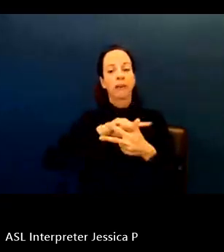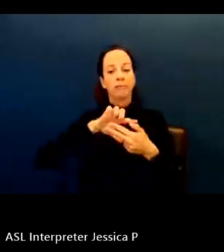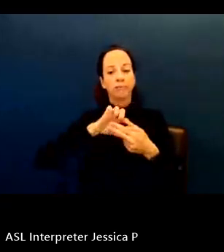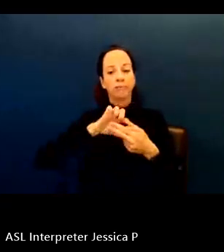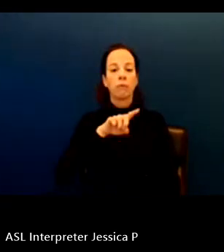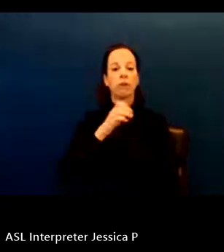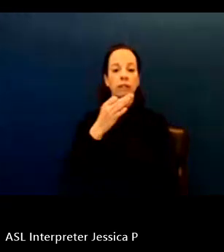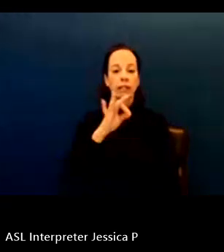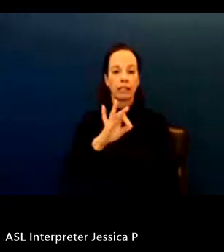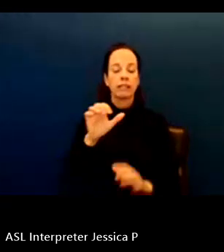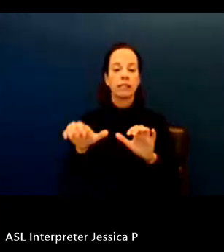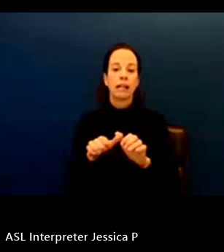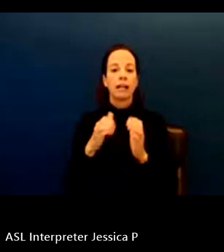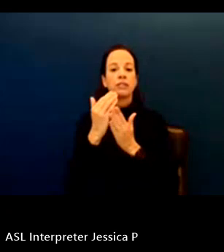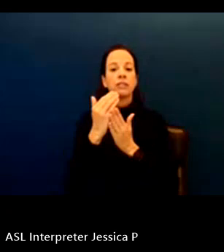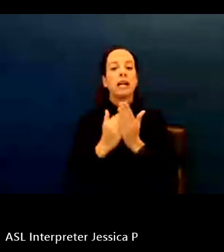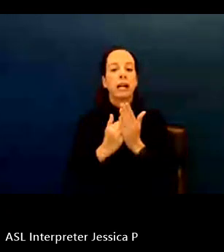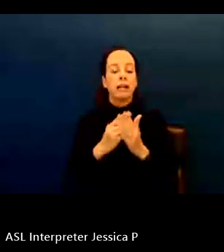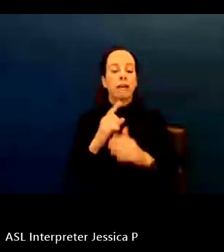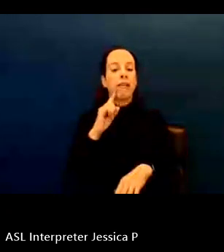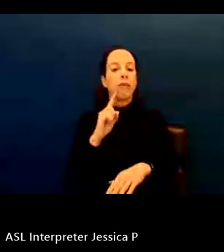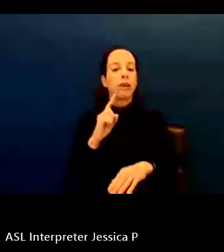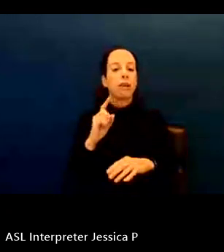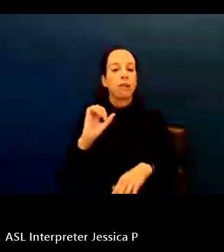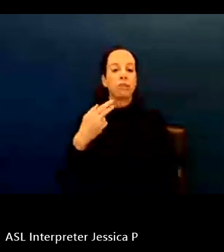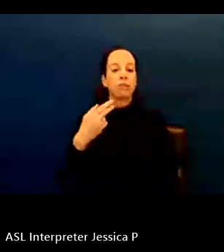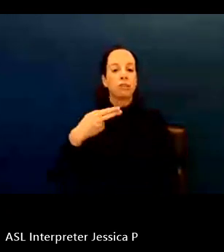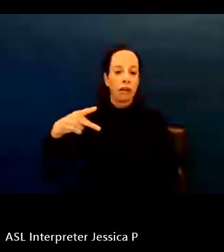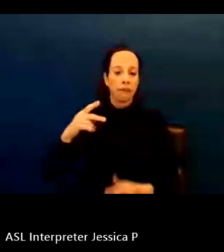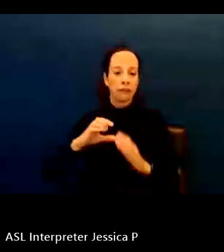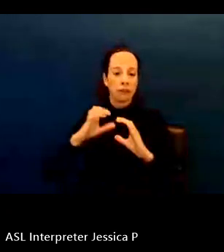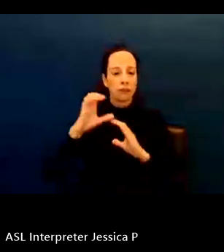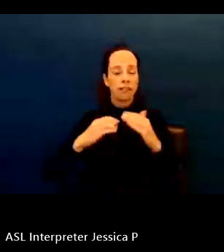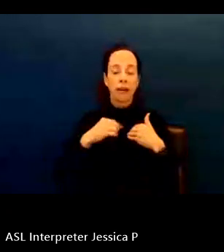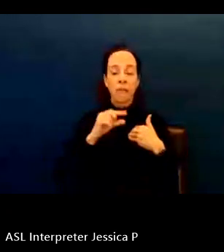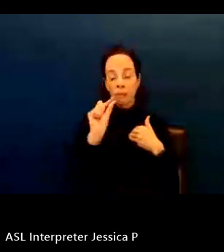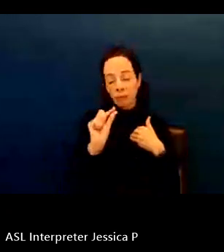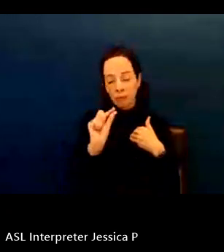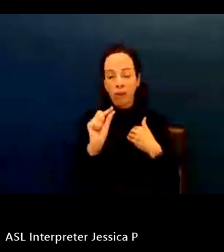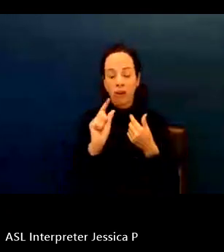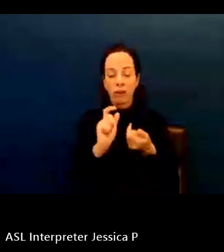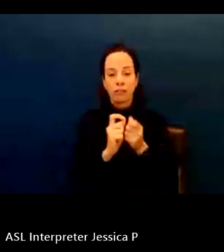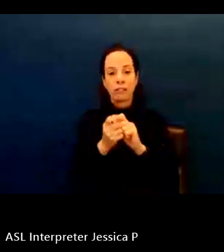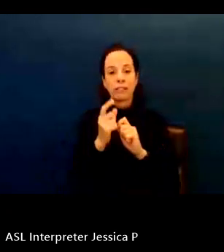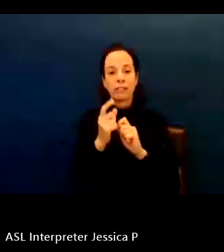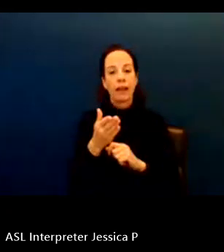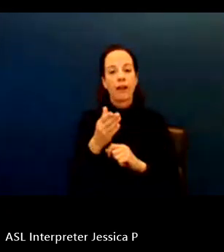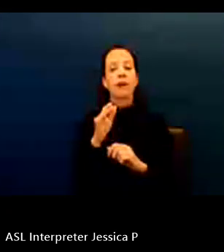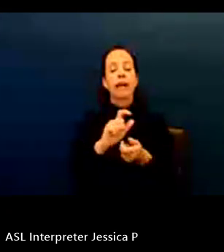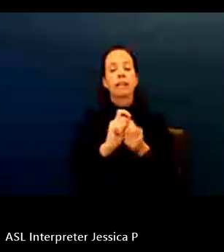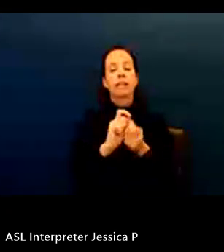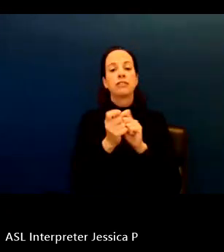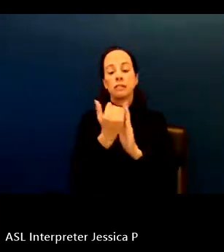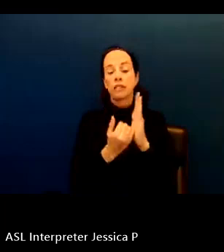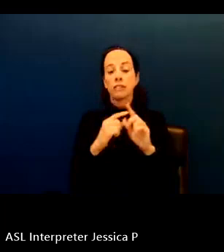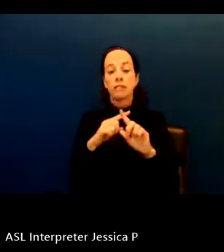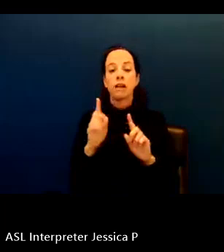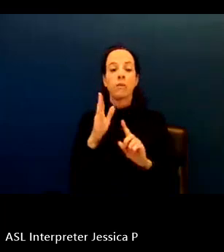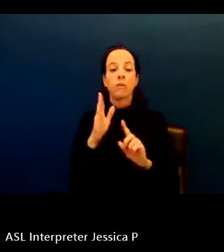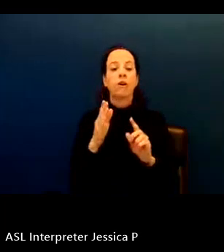shop construction allocations. There's one small change on the change list, and with that change, this item will